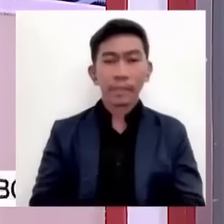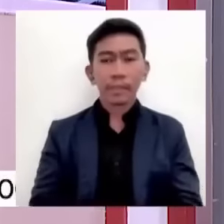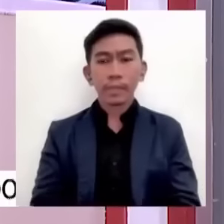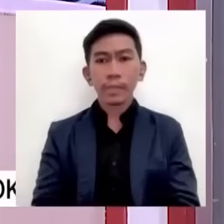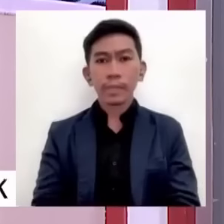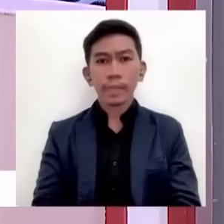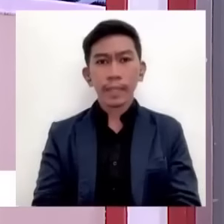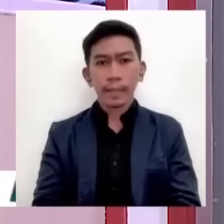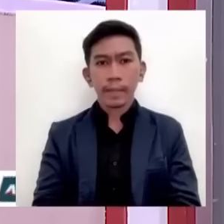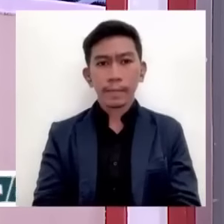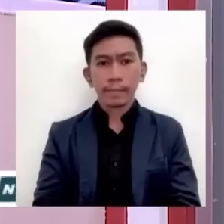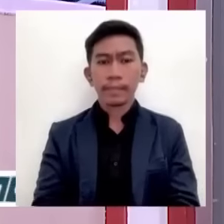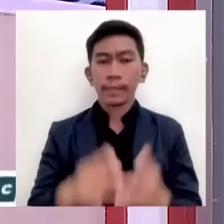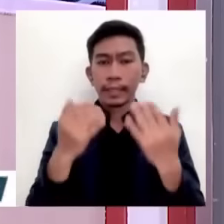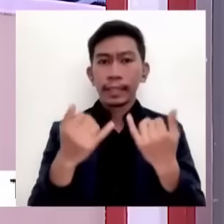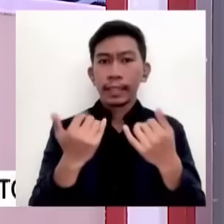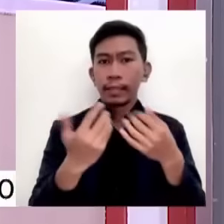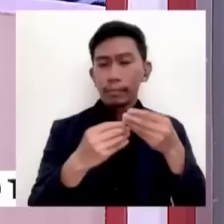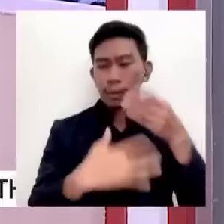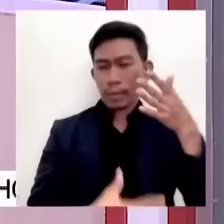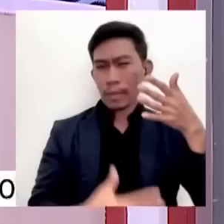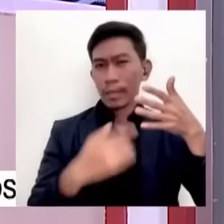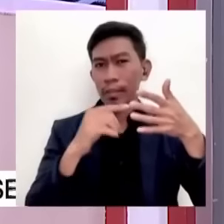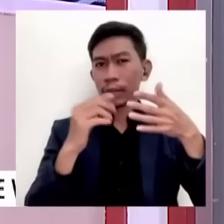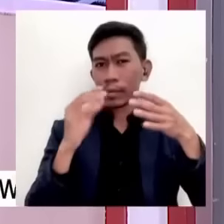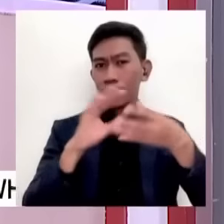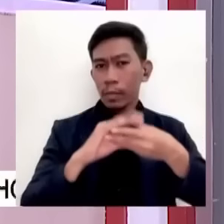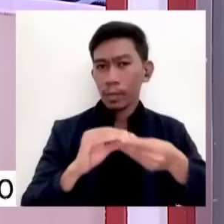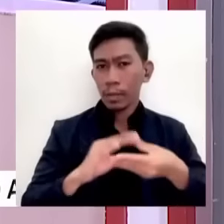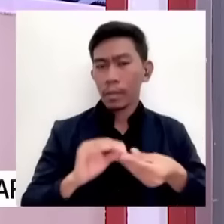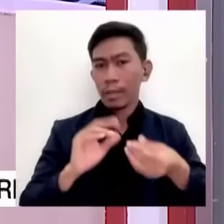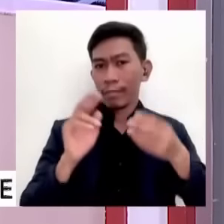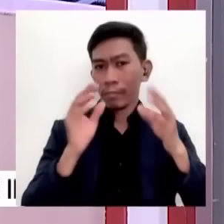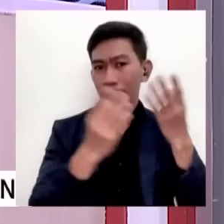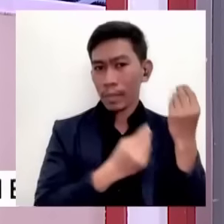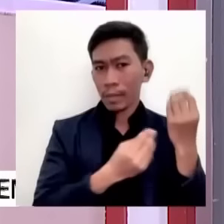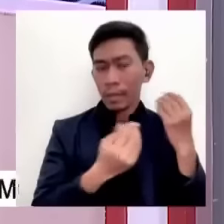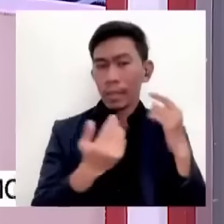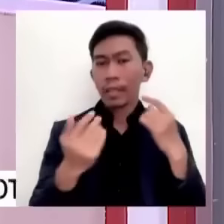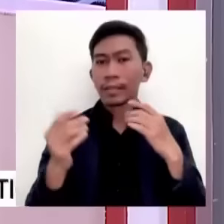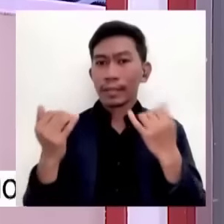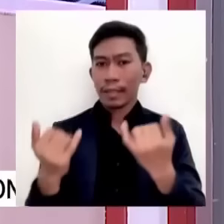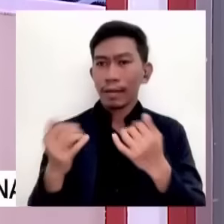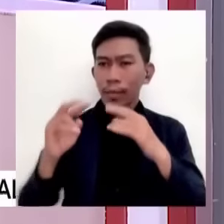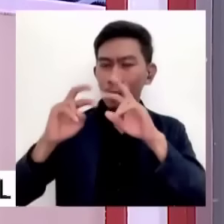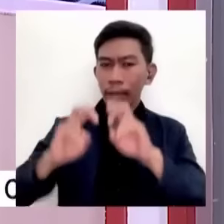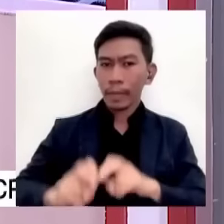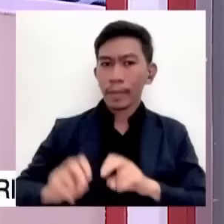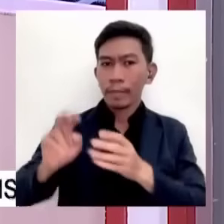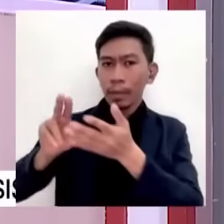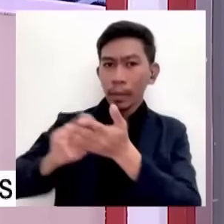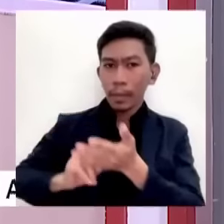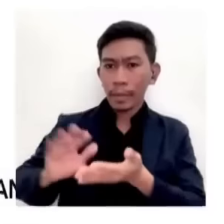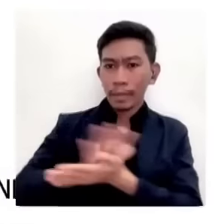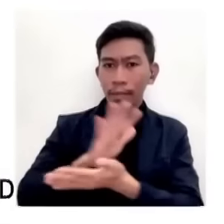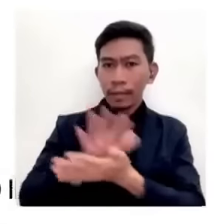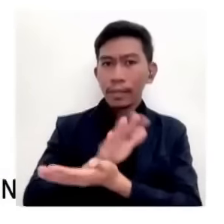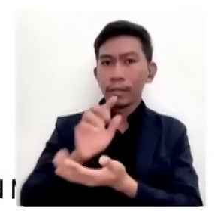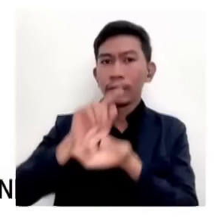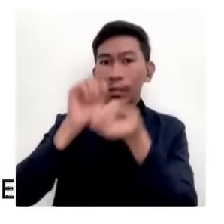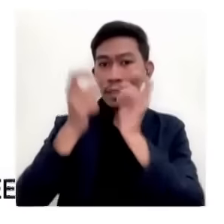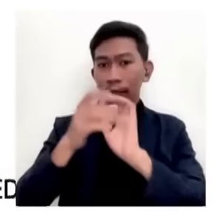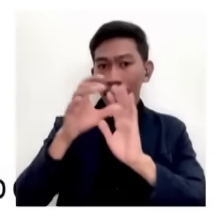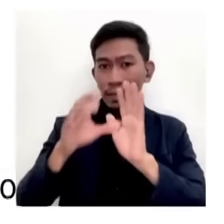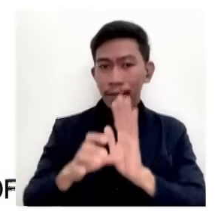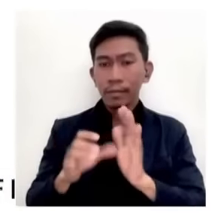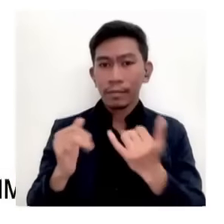Well, going back to one of our top stories now for more on the Senate's probe into the People's Initiative for Charter Change, we're now joined by Senator J.V. Ejercito. Senator, good afternoon